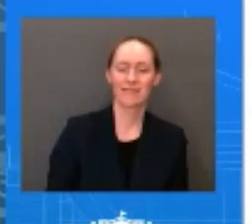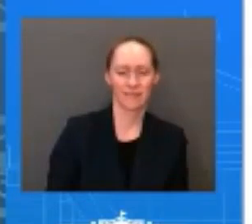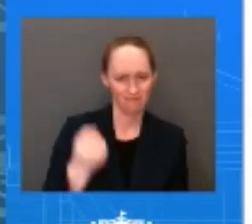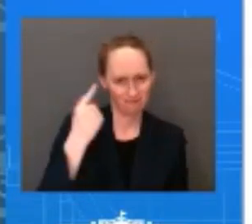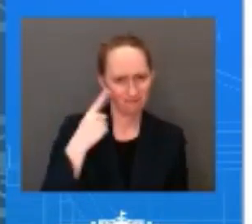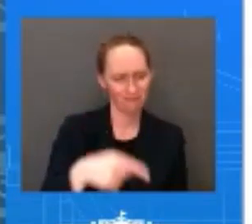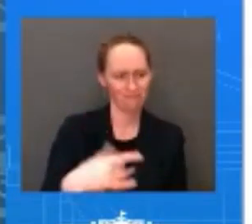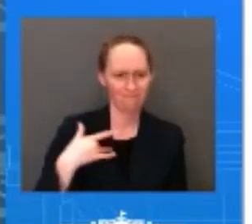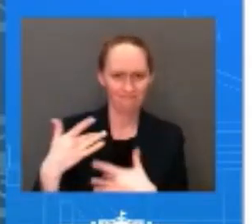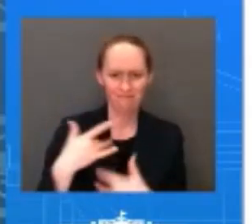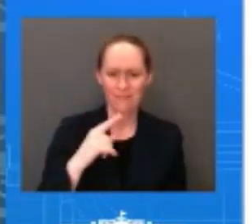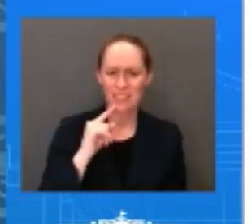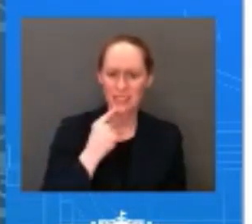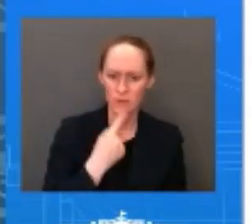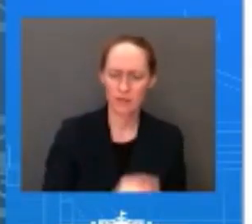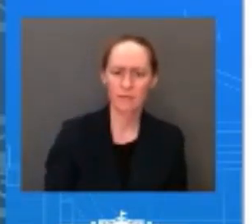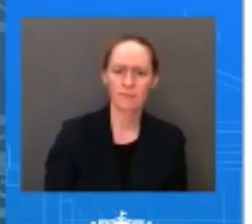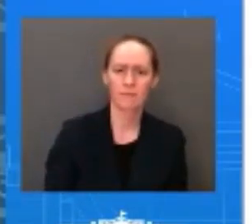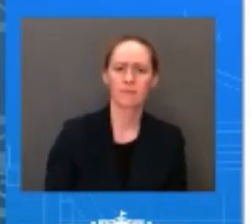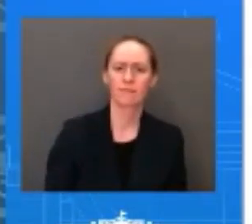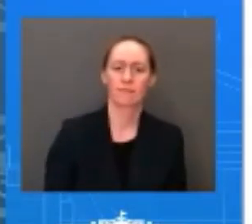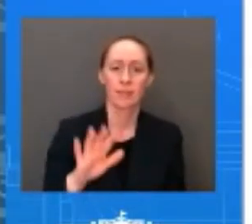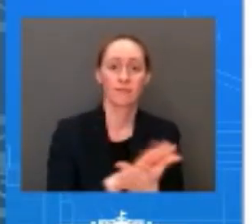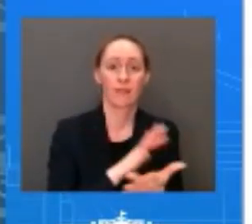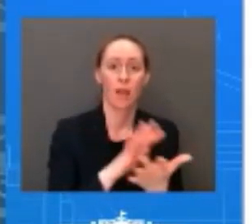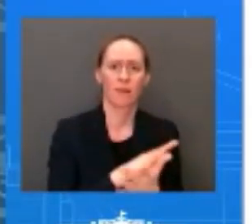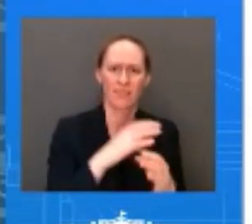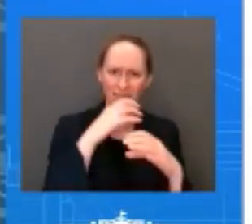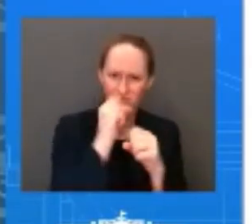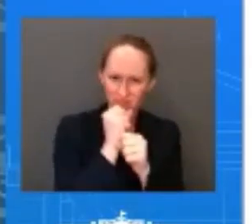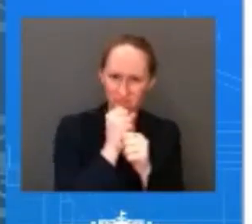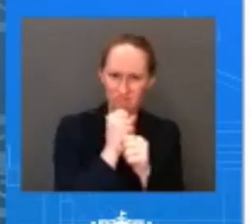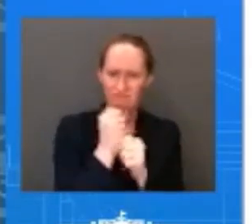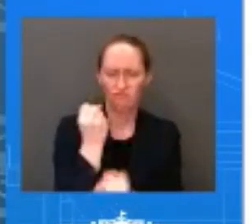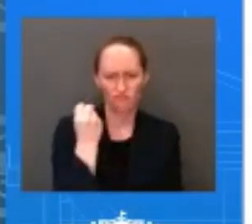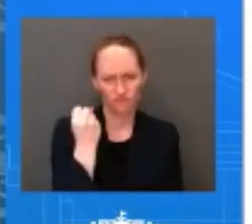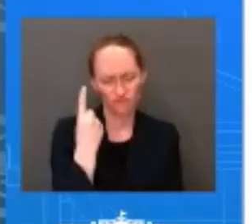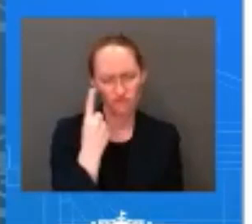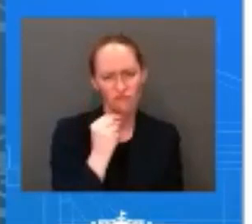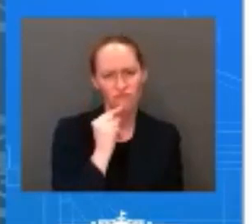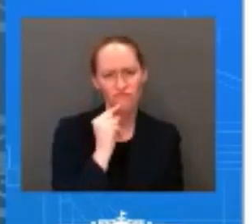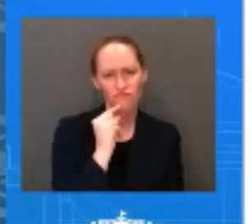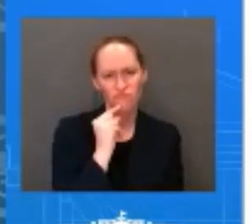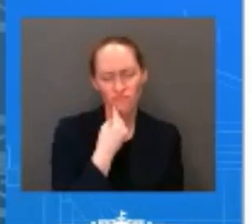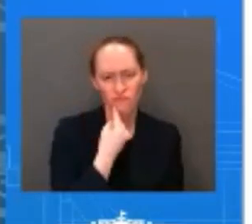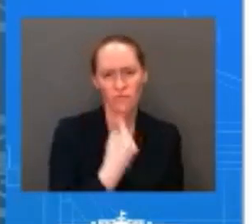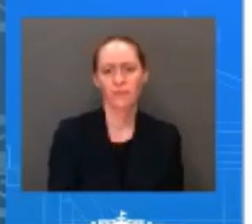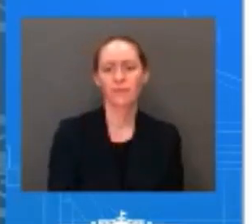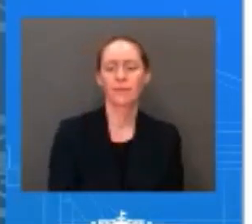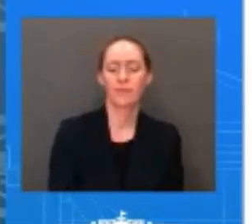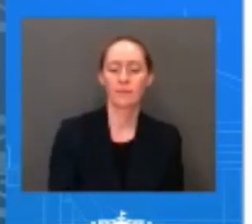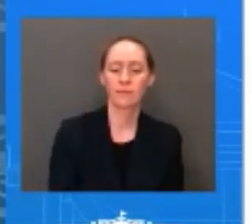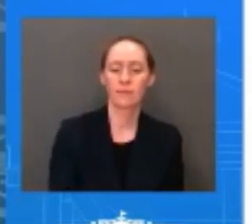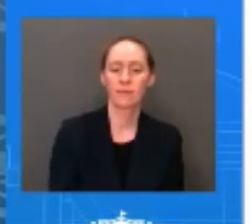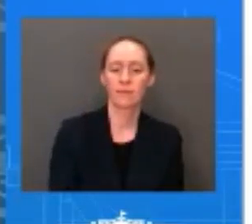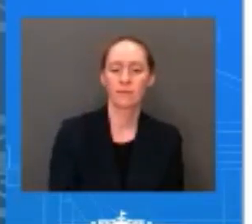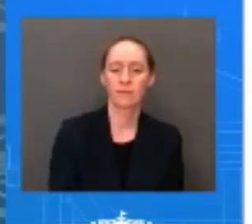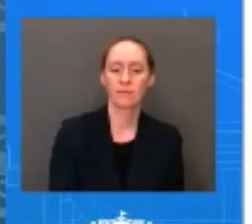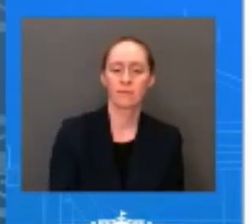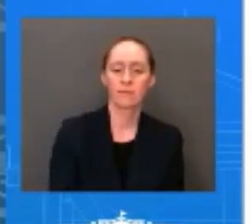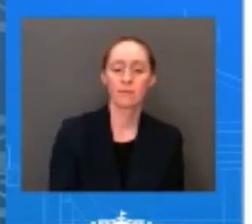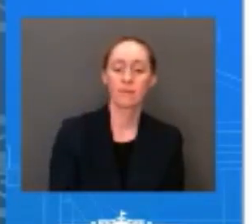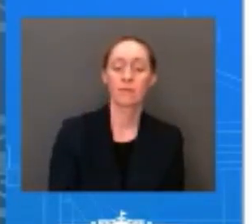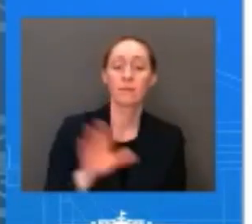when it comes to classified information, when it comes to classified documents, and that his team has been fully cooperative with this legal